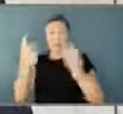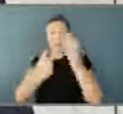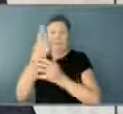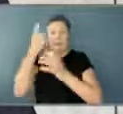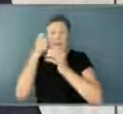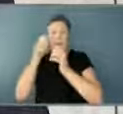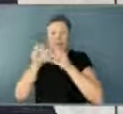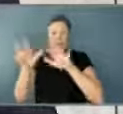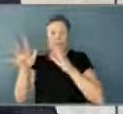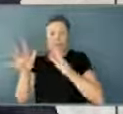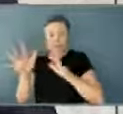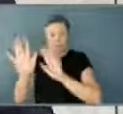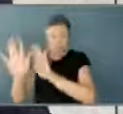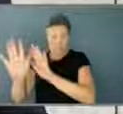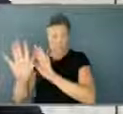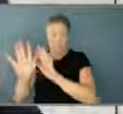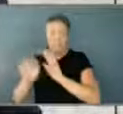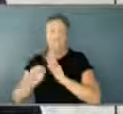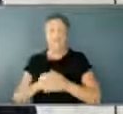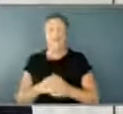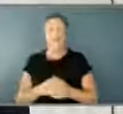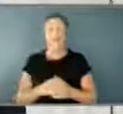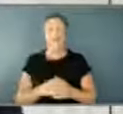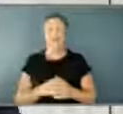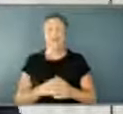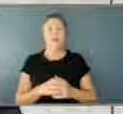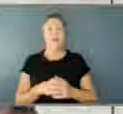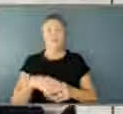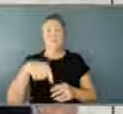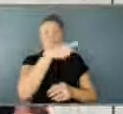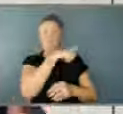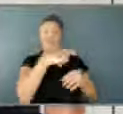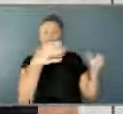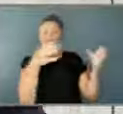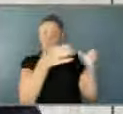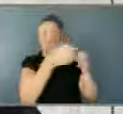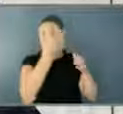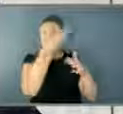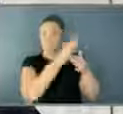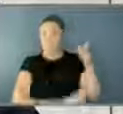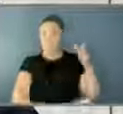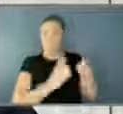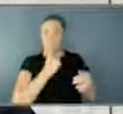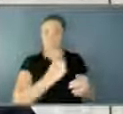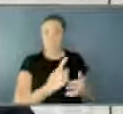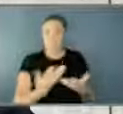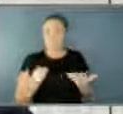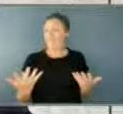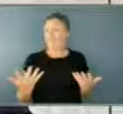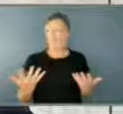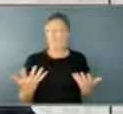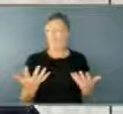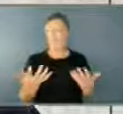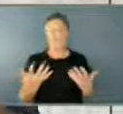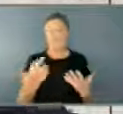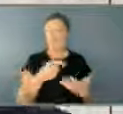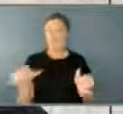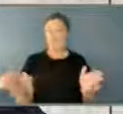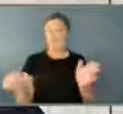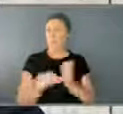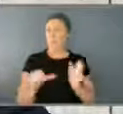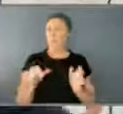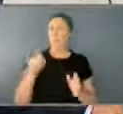advice on that occasion was fairly stern about the risk that presented at that time. But